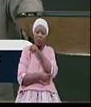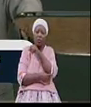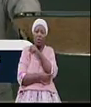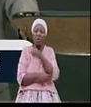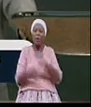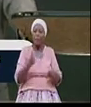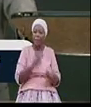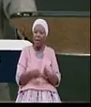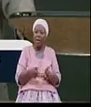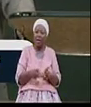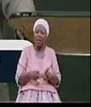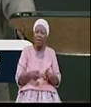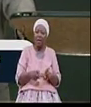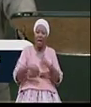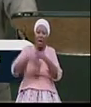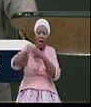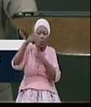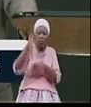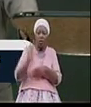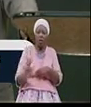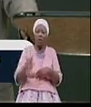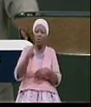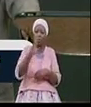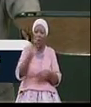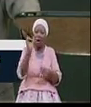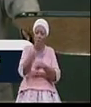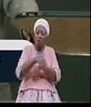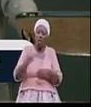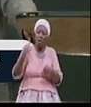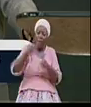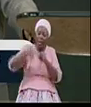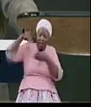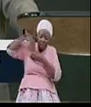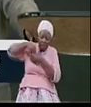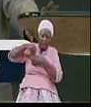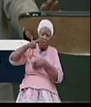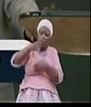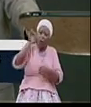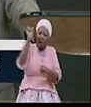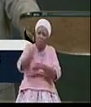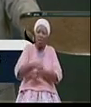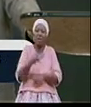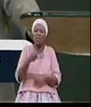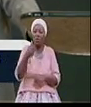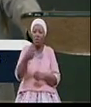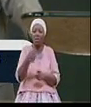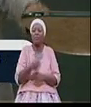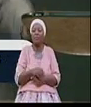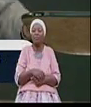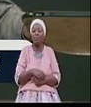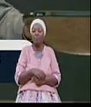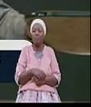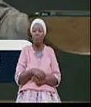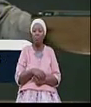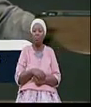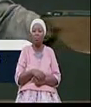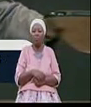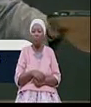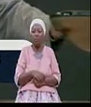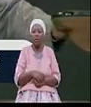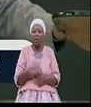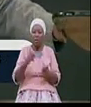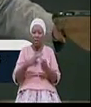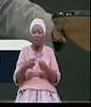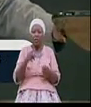but outwardly you are conquering, inwardly you're defeated. You become an